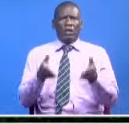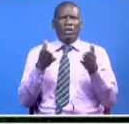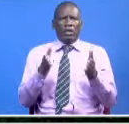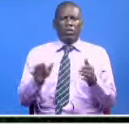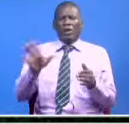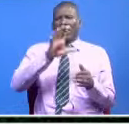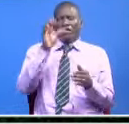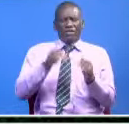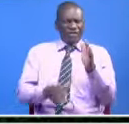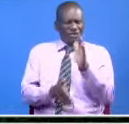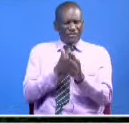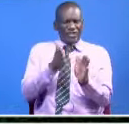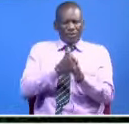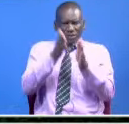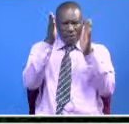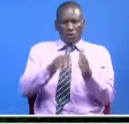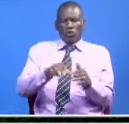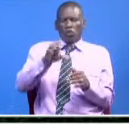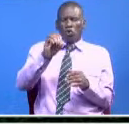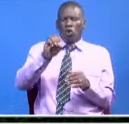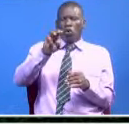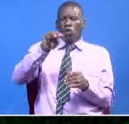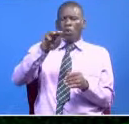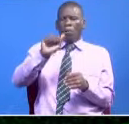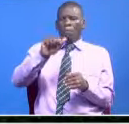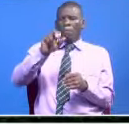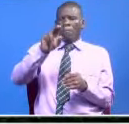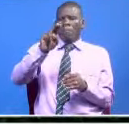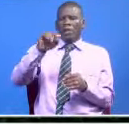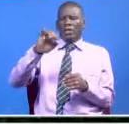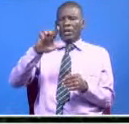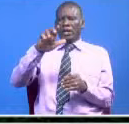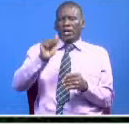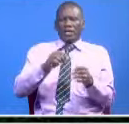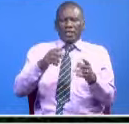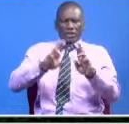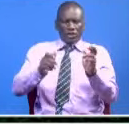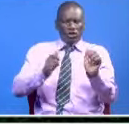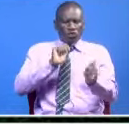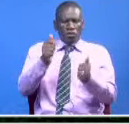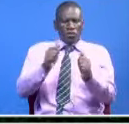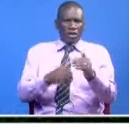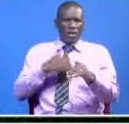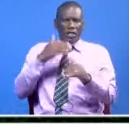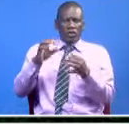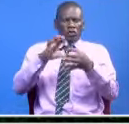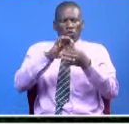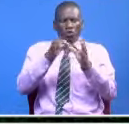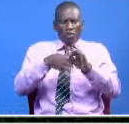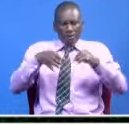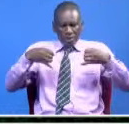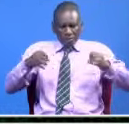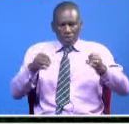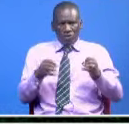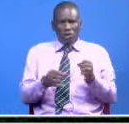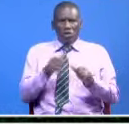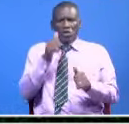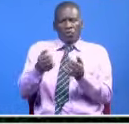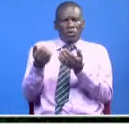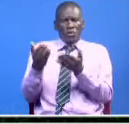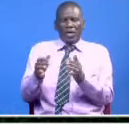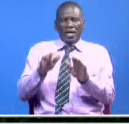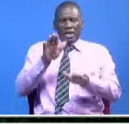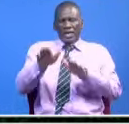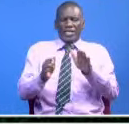Africa's fastest man, Ferdinand Omanyala, is set to compete at the upcoming National Olympic Trials that will be held at the